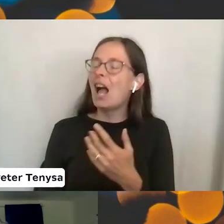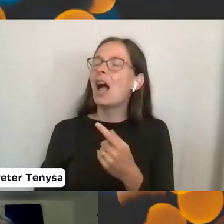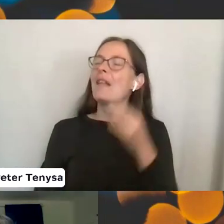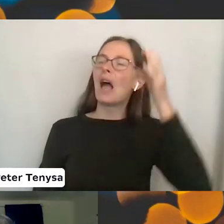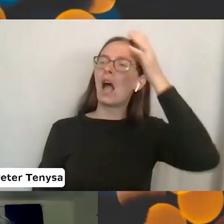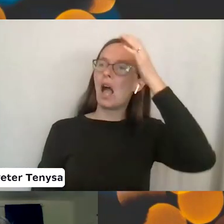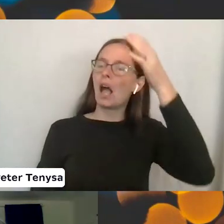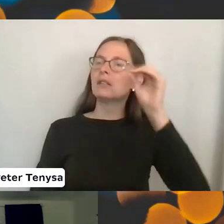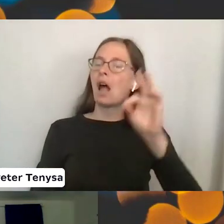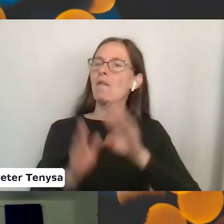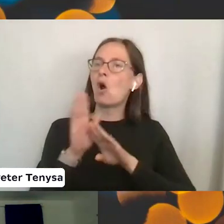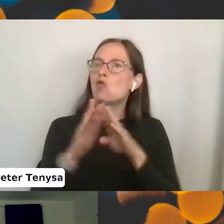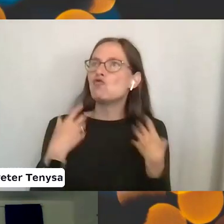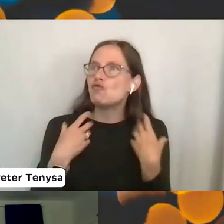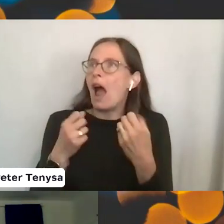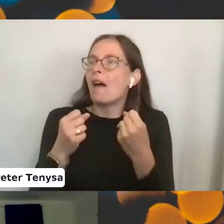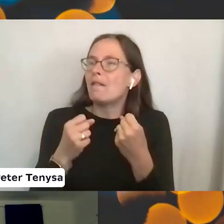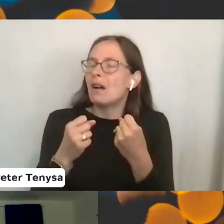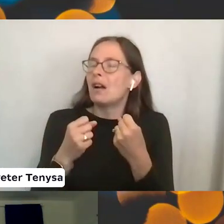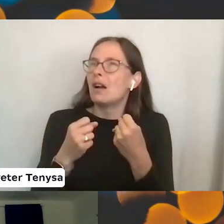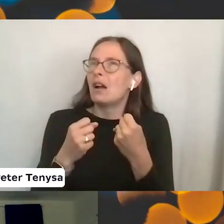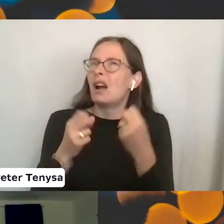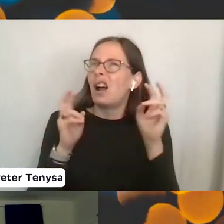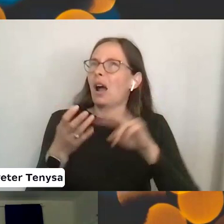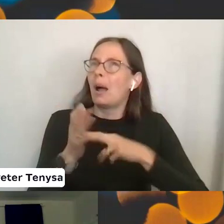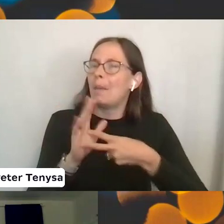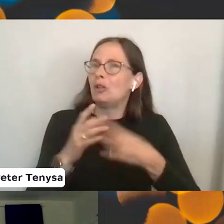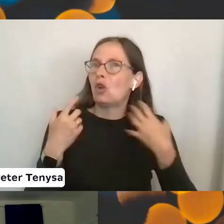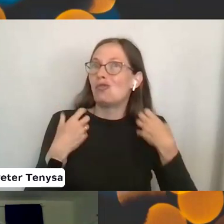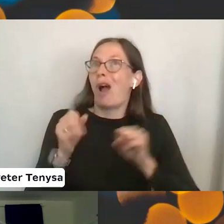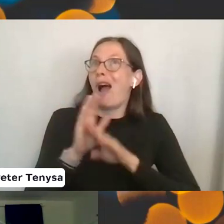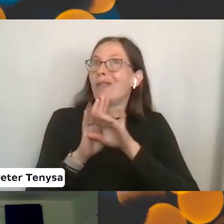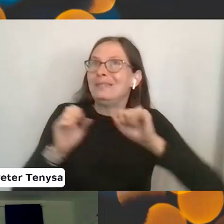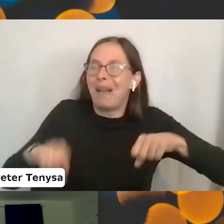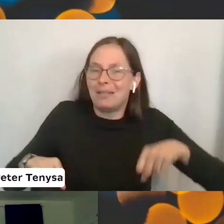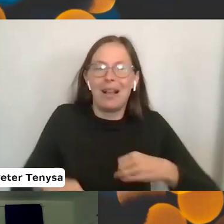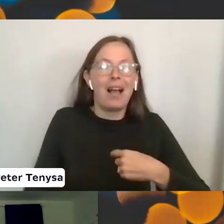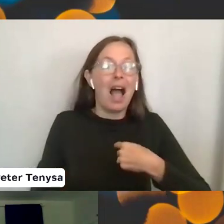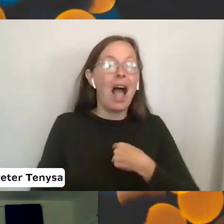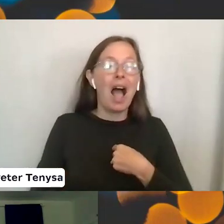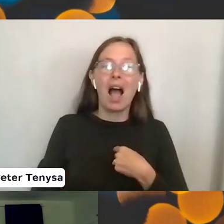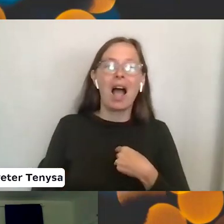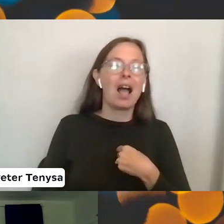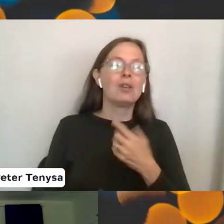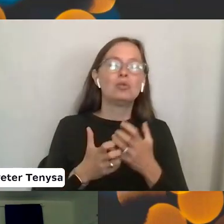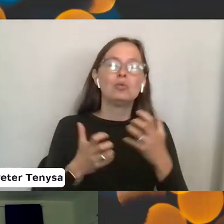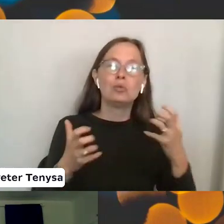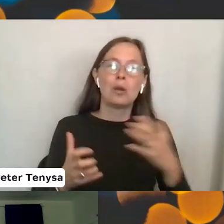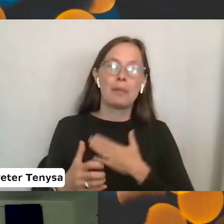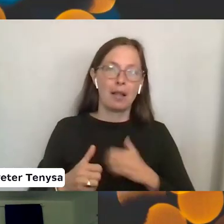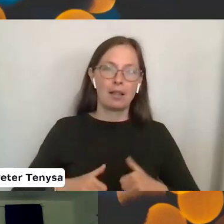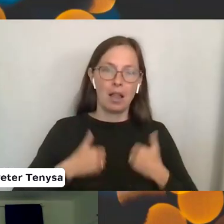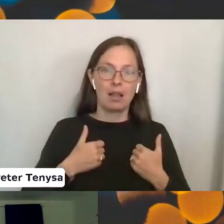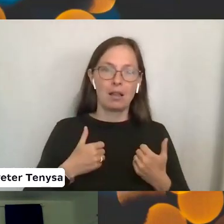of recovery implies that recovery is possible. And I spent so much of my life being